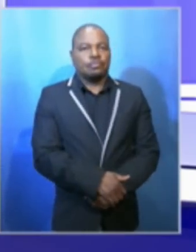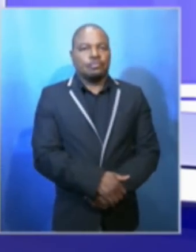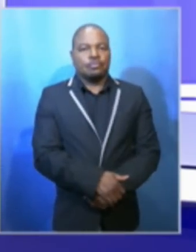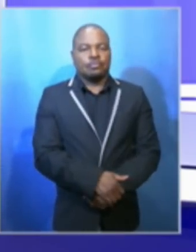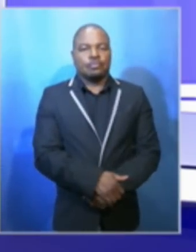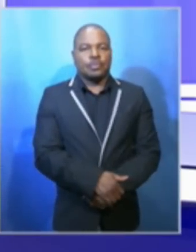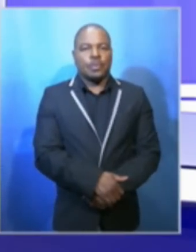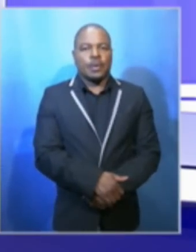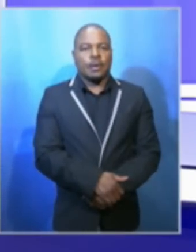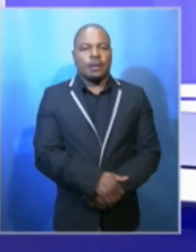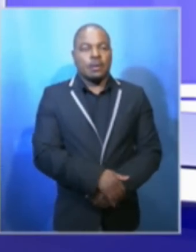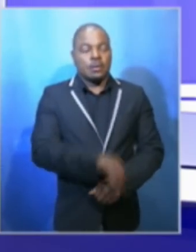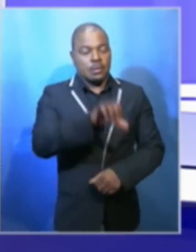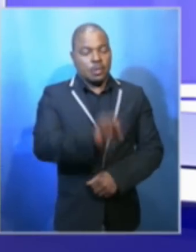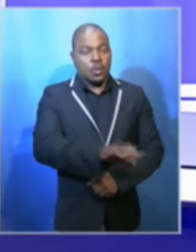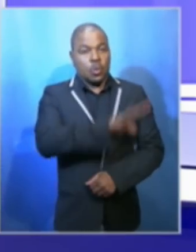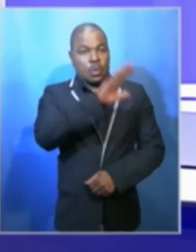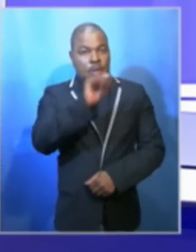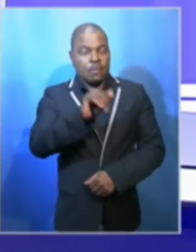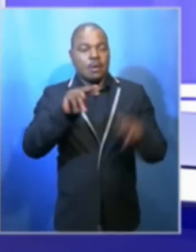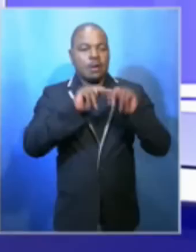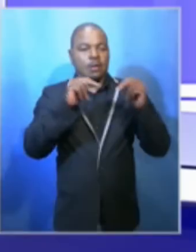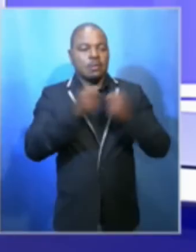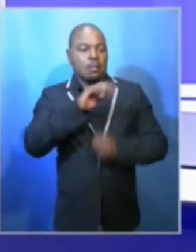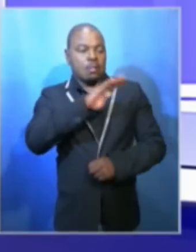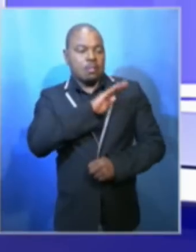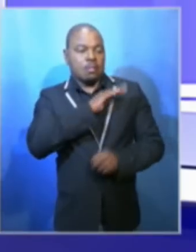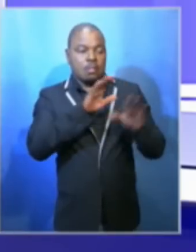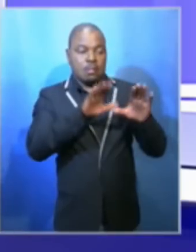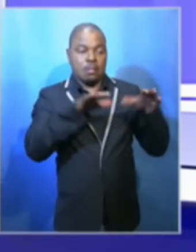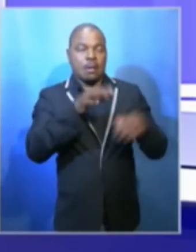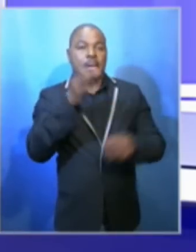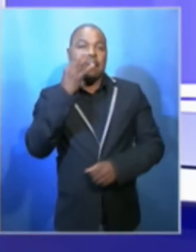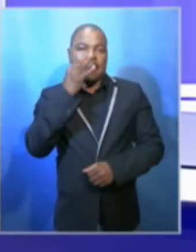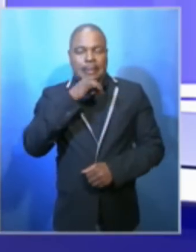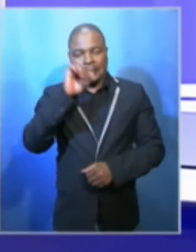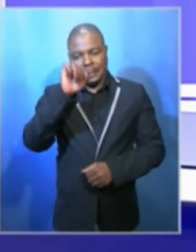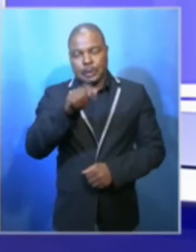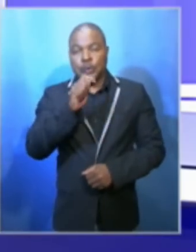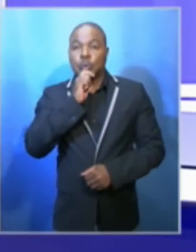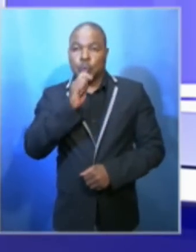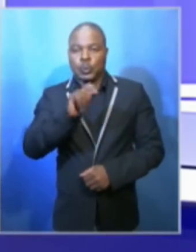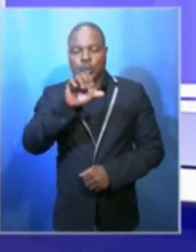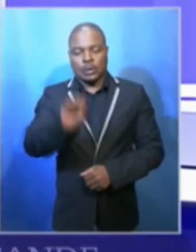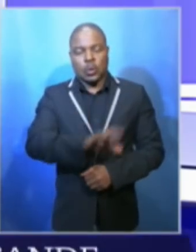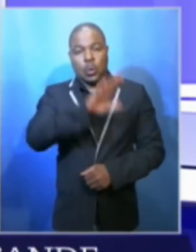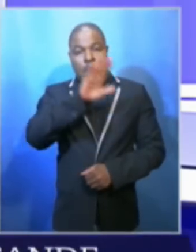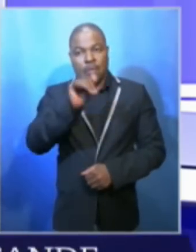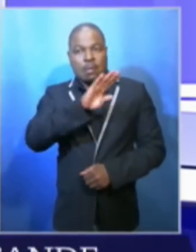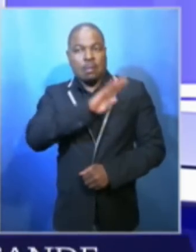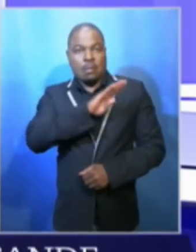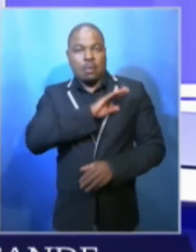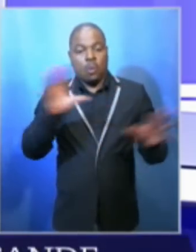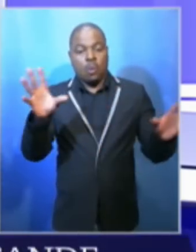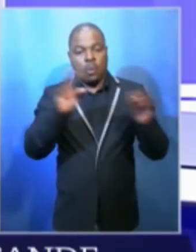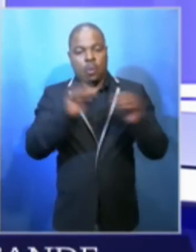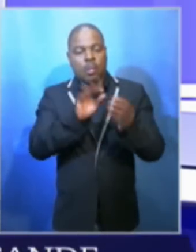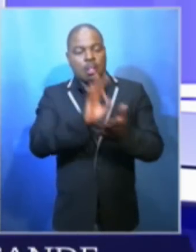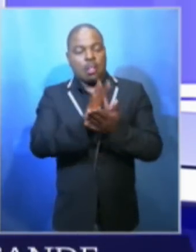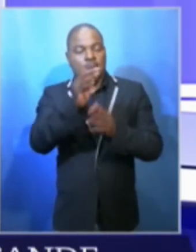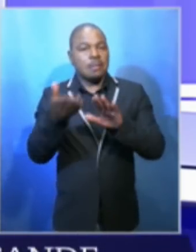Sesole sa bosetšhaba sa Afrika Borwa se tlhomamisitse fa go tlhokafetse masole a Afrika Borwa a le 13 kwa botlhaba jwa